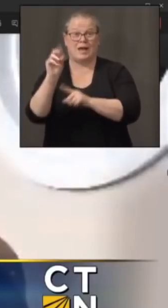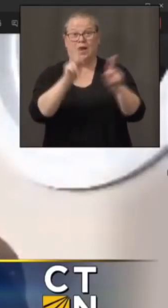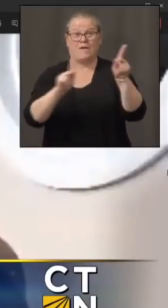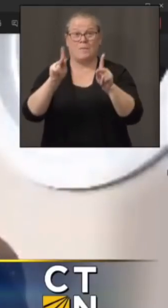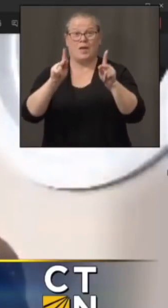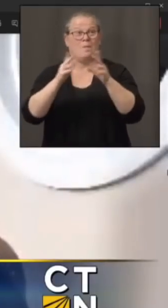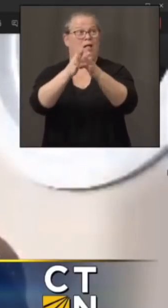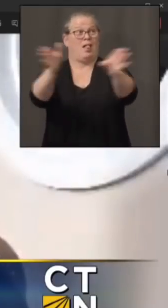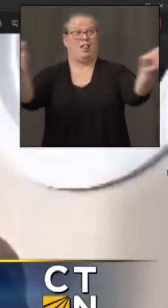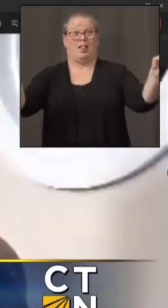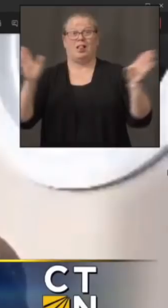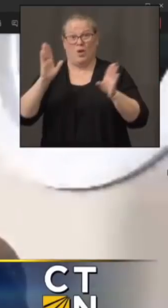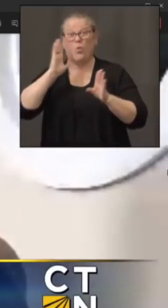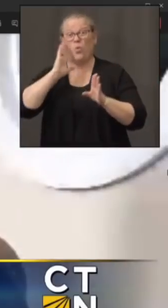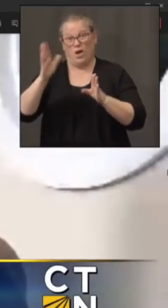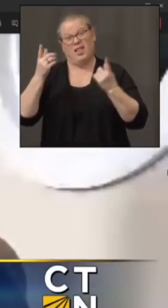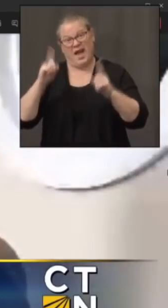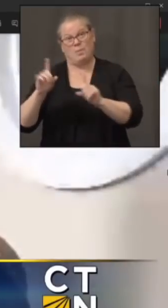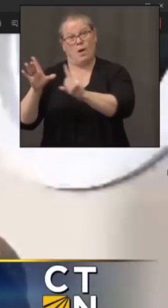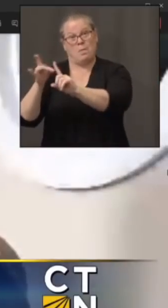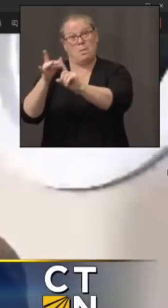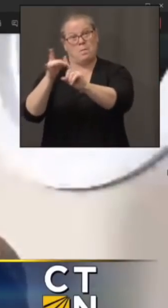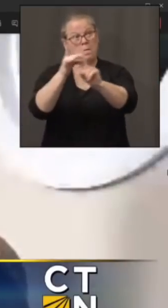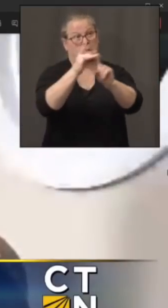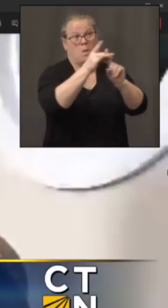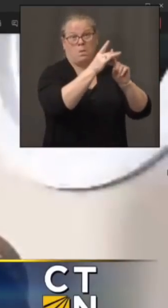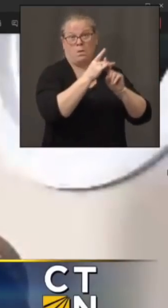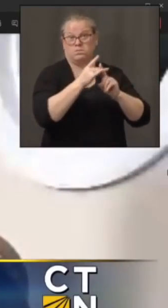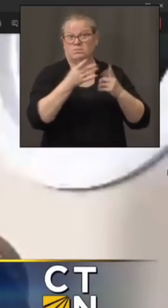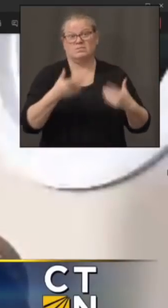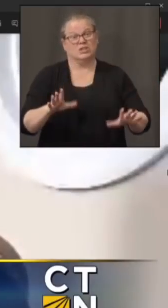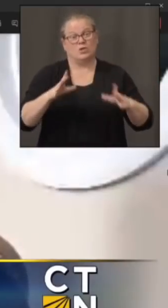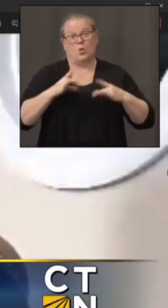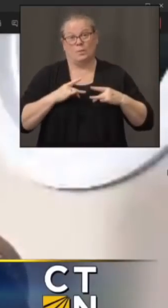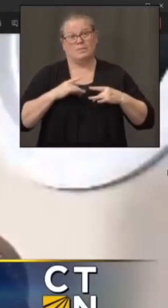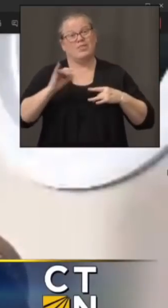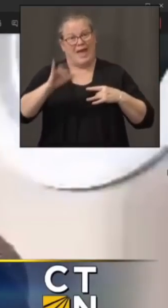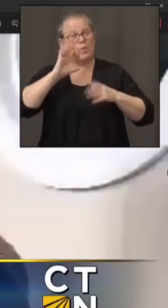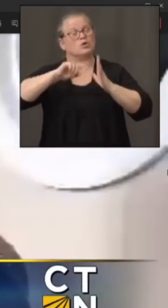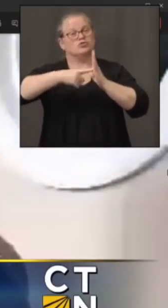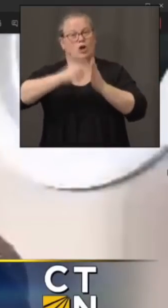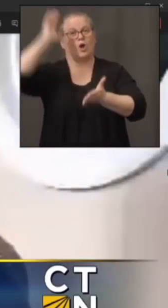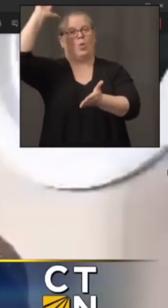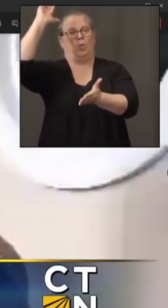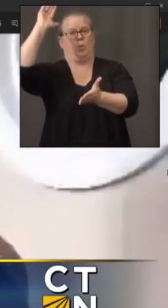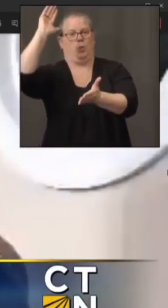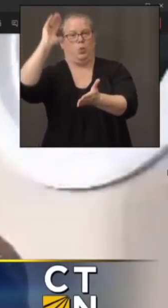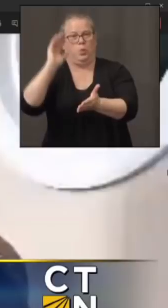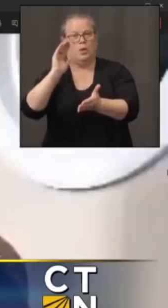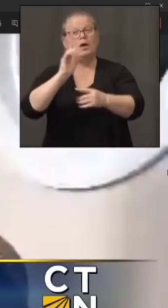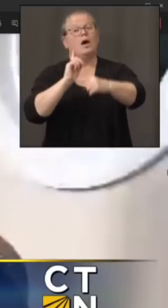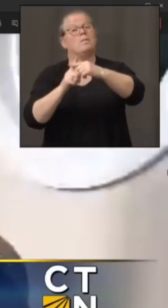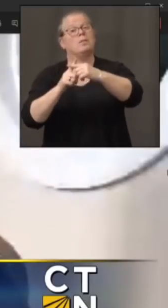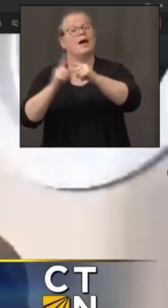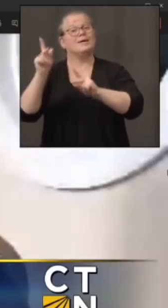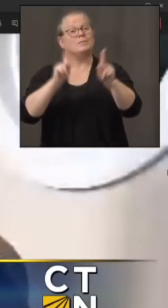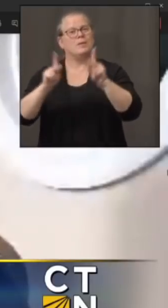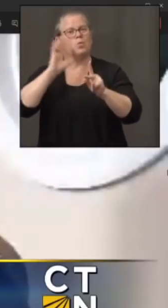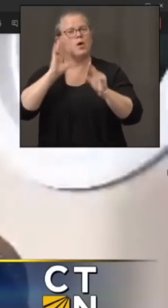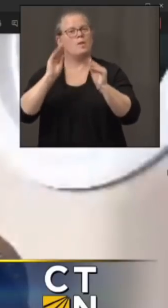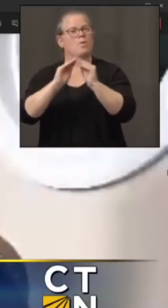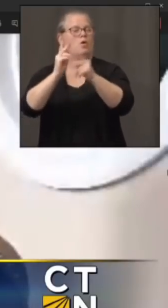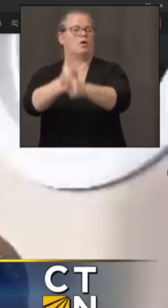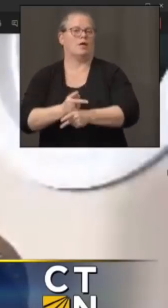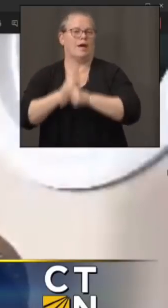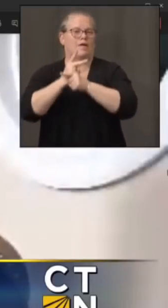the rate of transmission does start to slow. And we'll have a more wary public. I think people, progressively through this epidemic, as much as people are